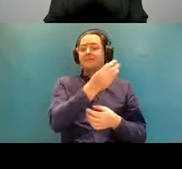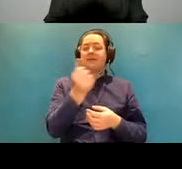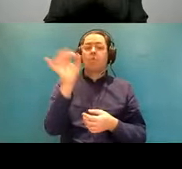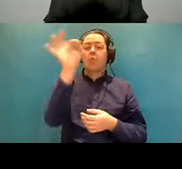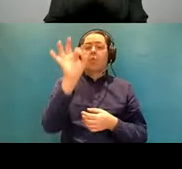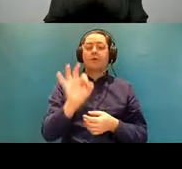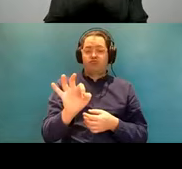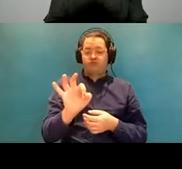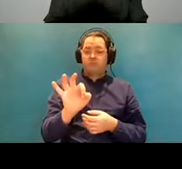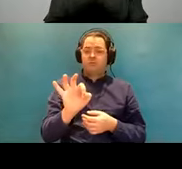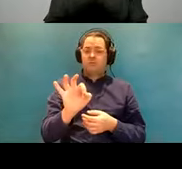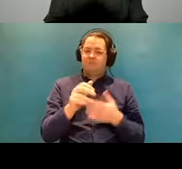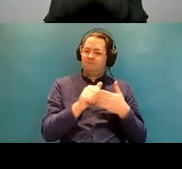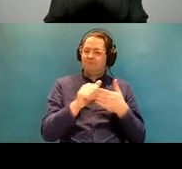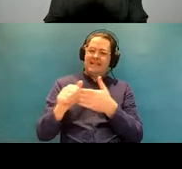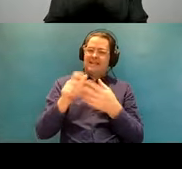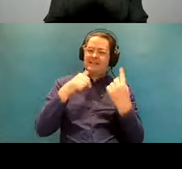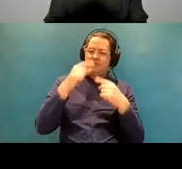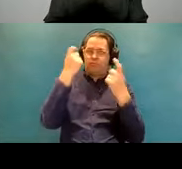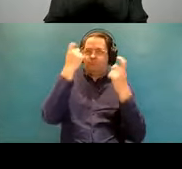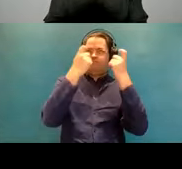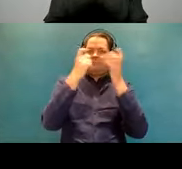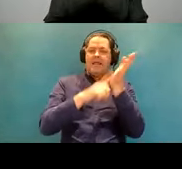take us towards language policy four,